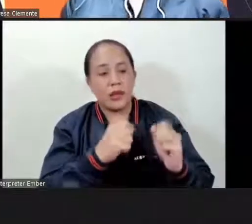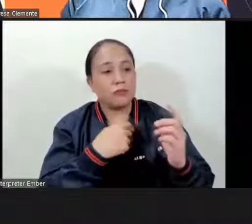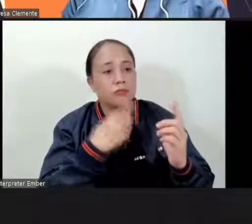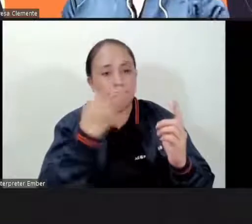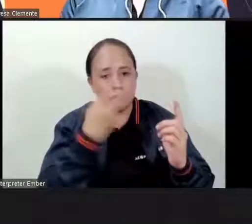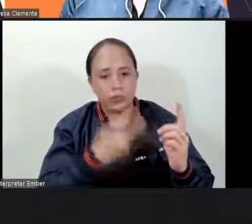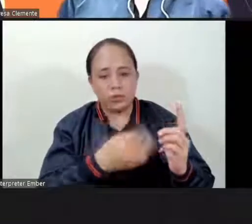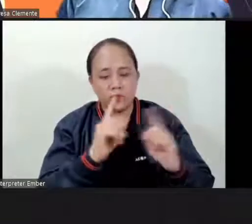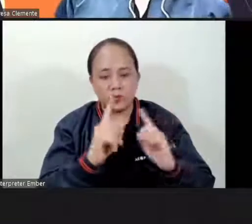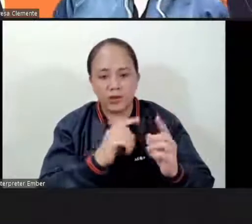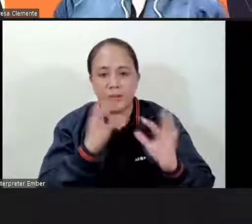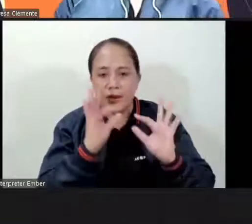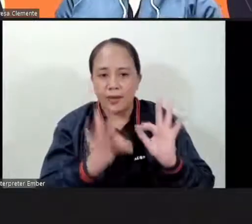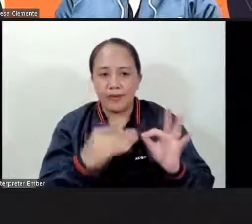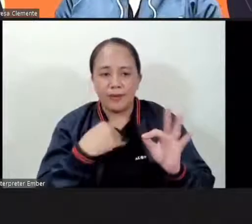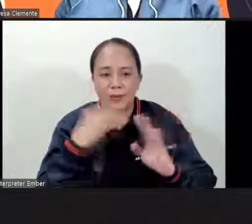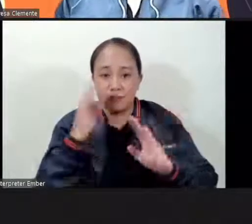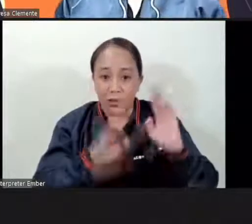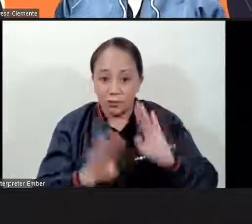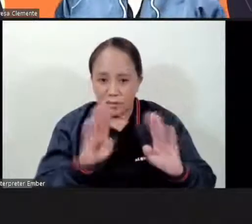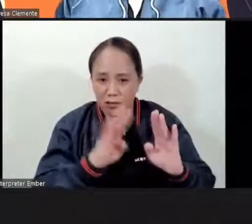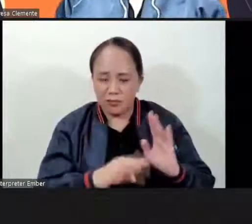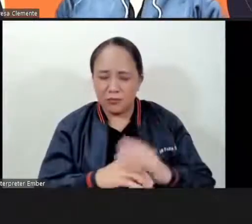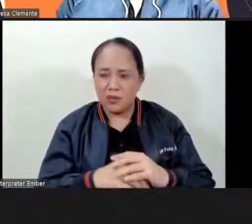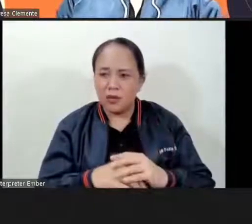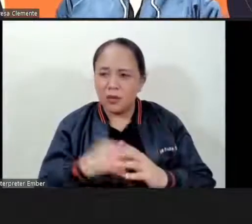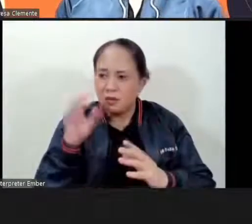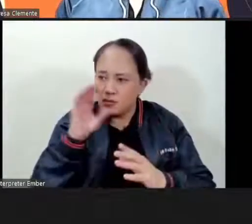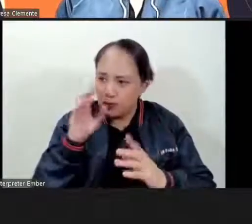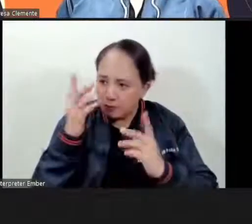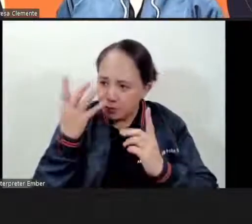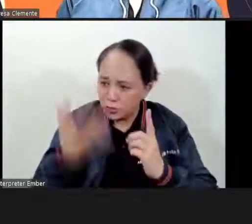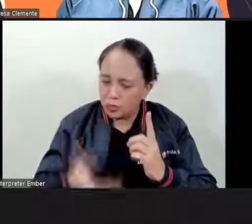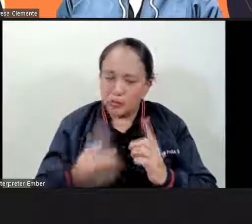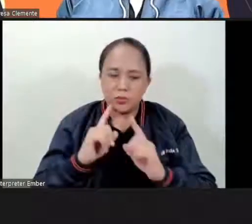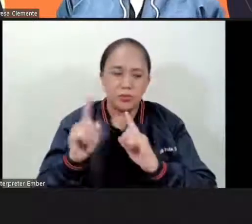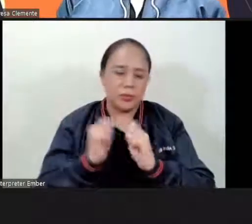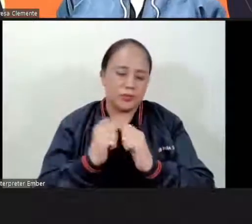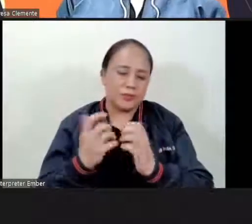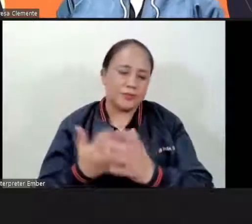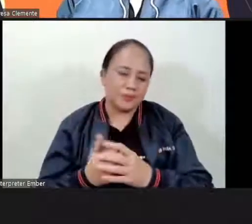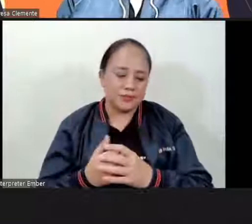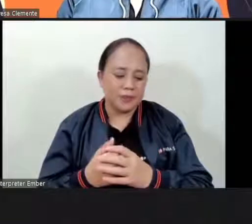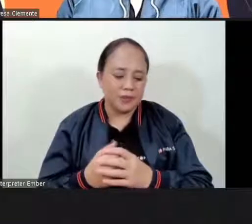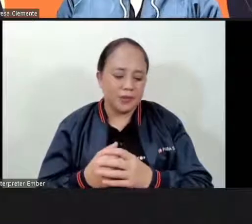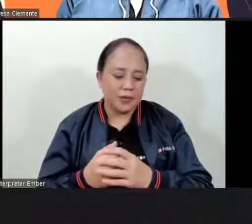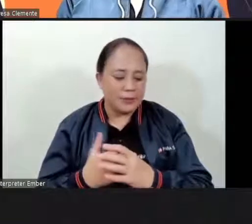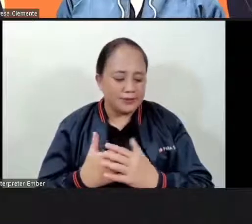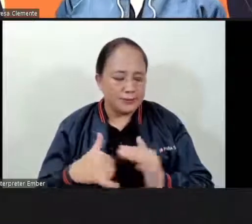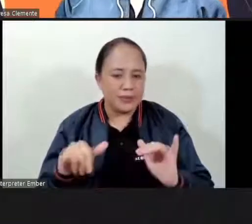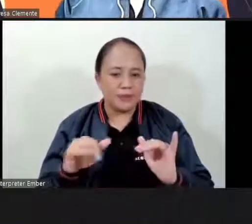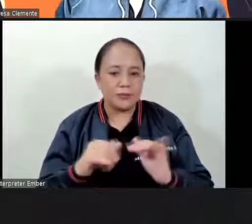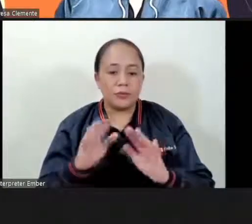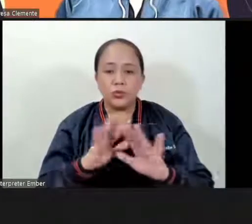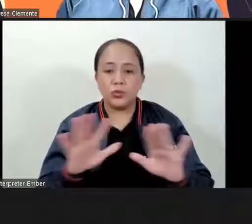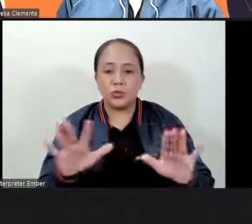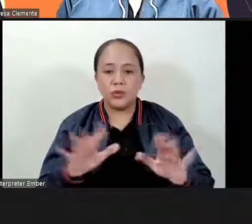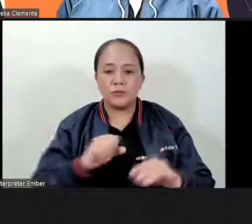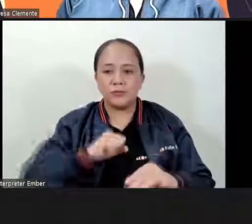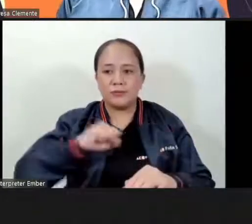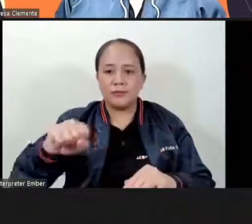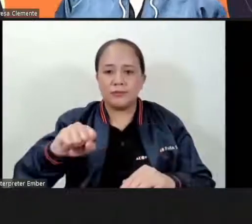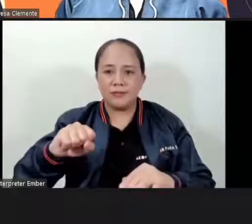kapag nasa gitna ka ng crisis or ng conflict. And also, do not resist